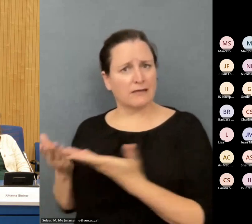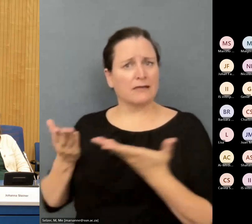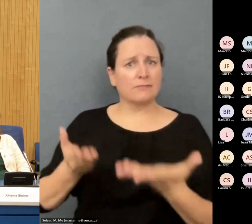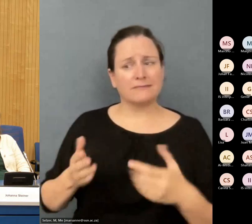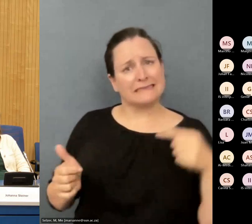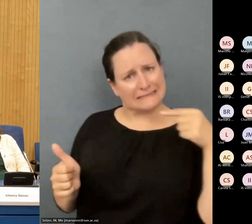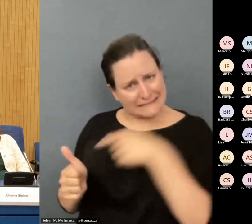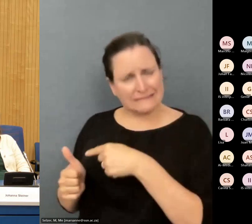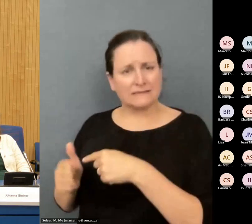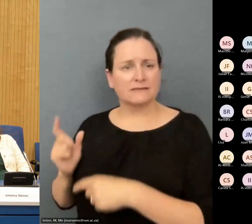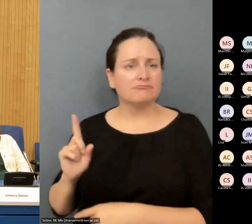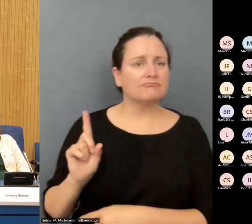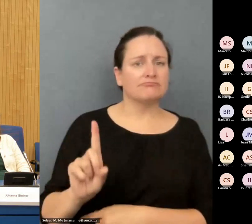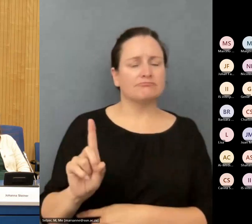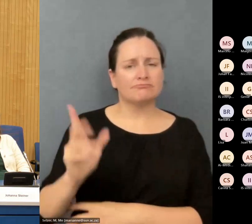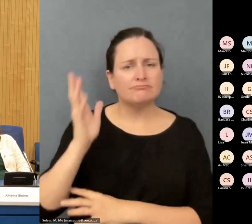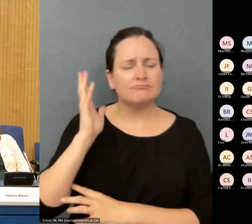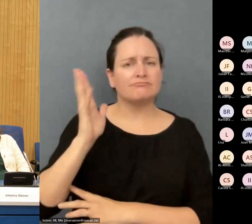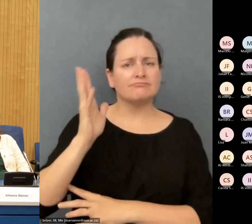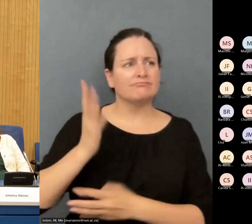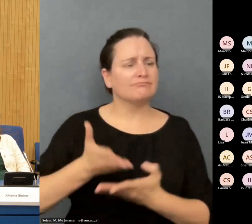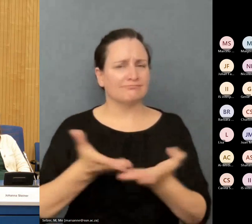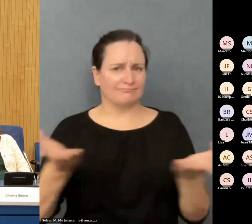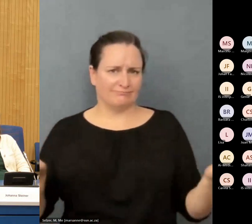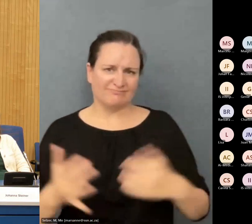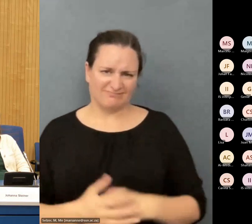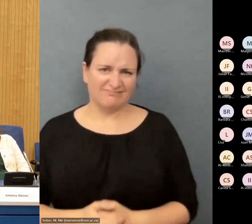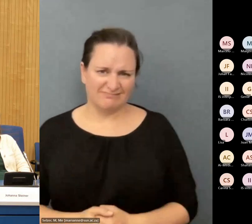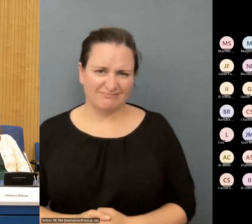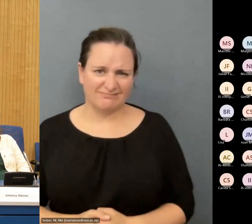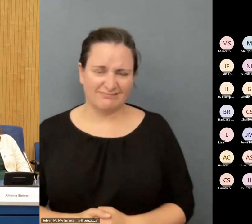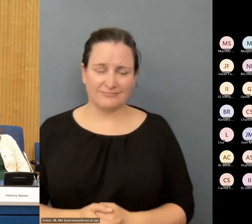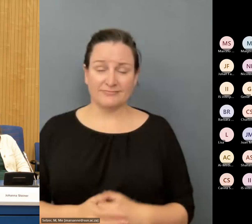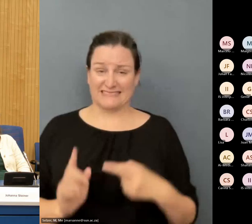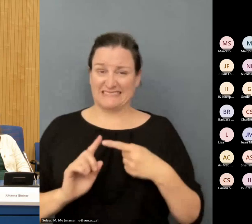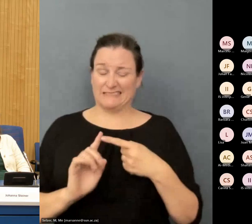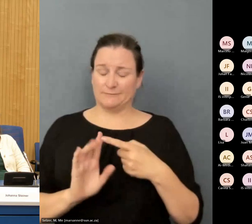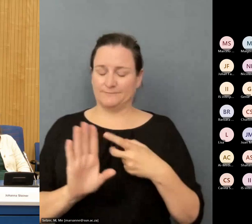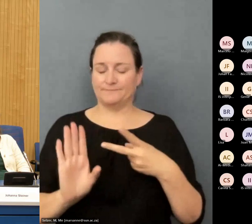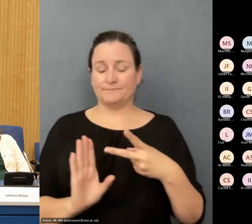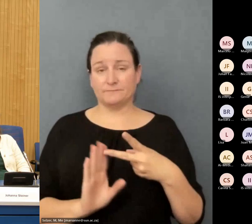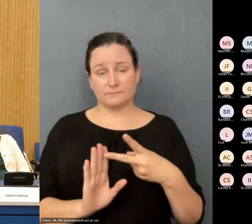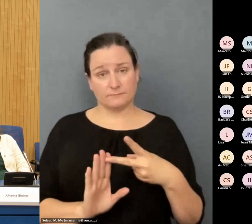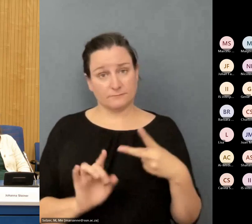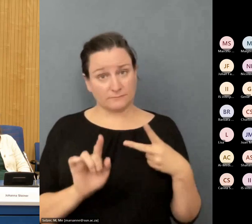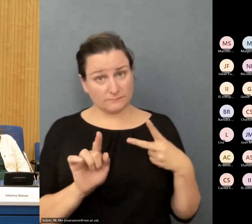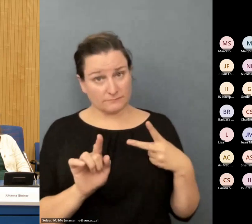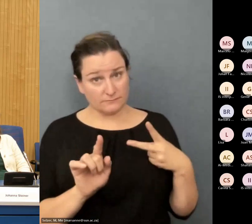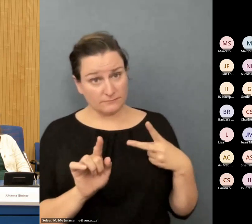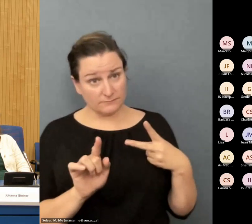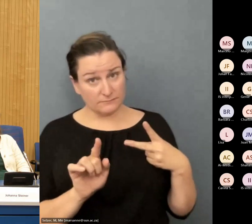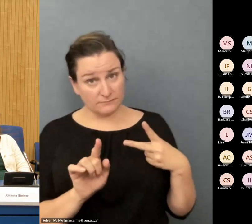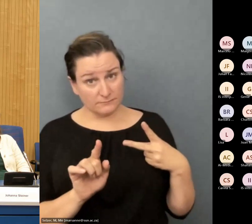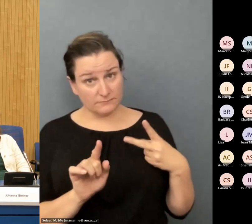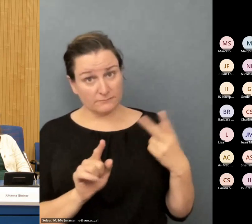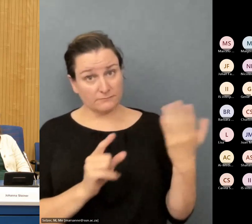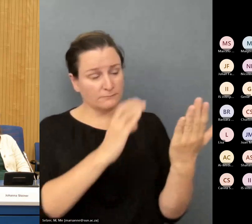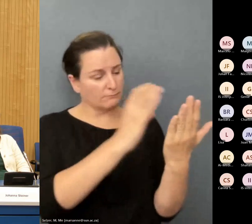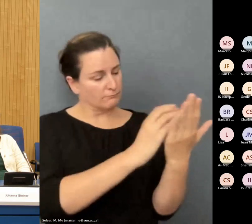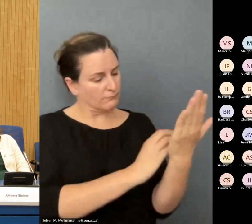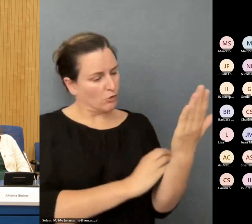the peers. And the second question would be if you have a proper sign language curriculum implemented